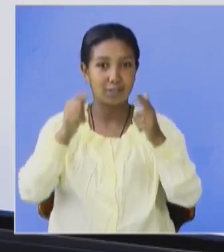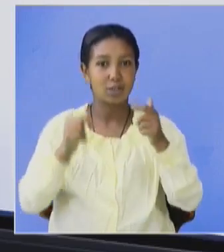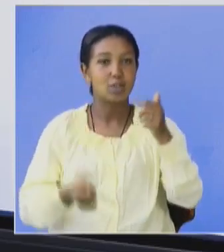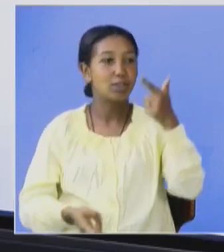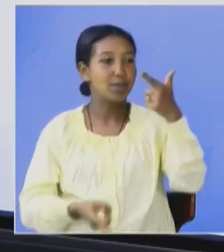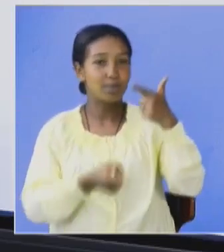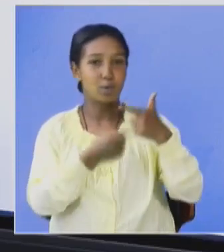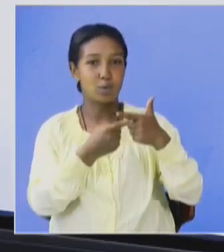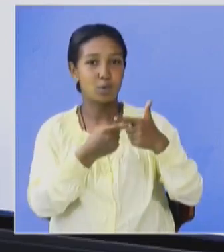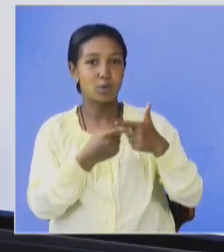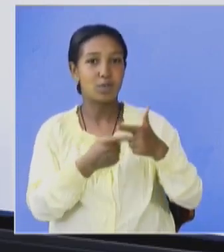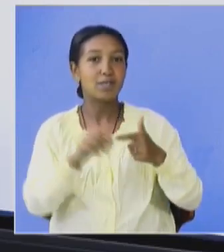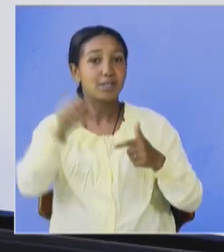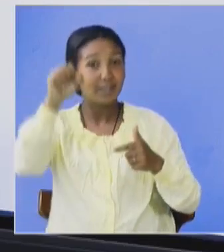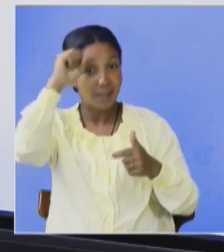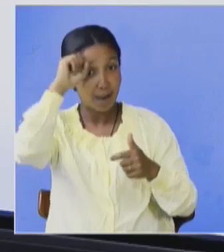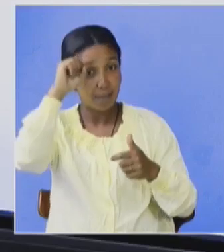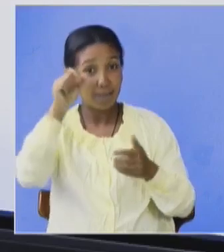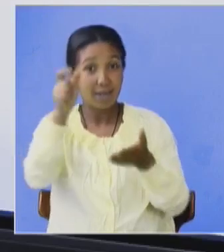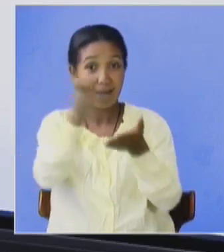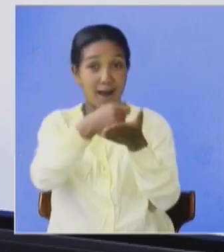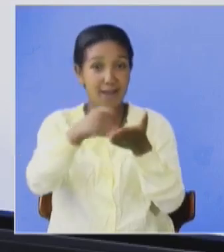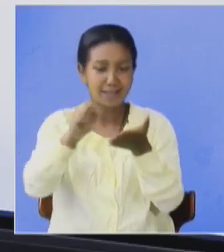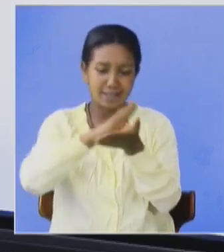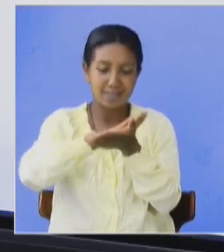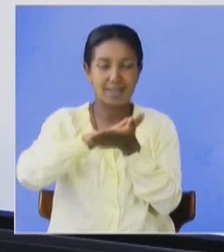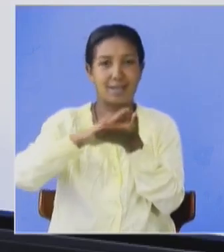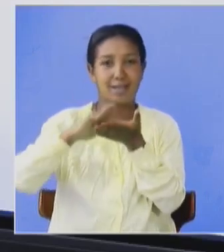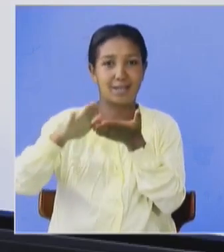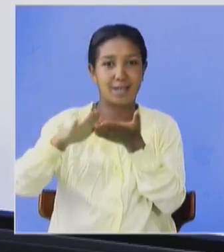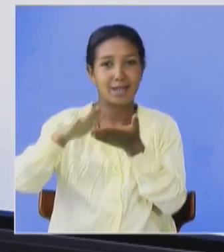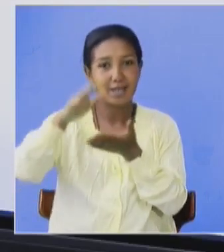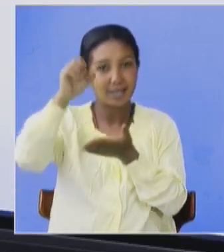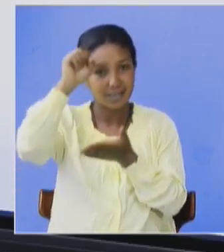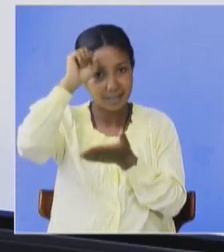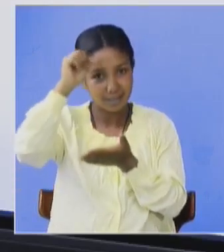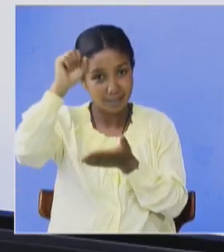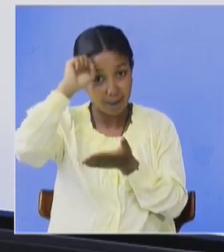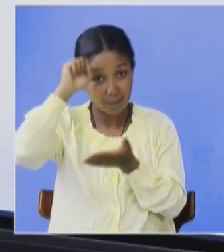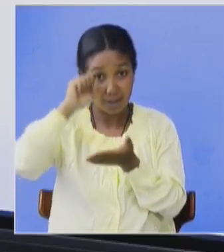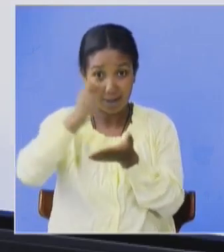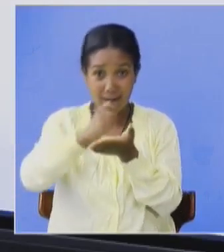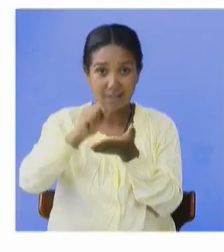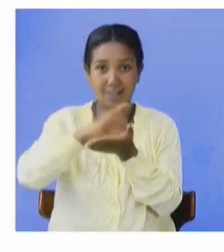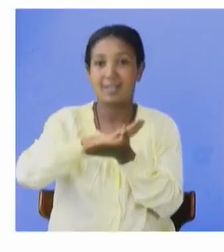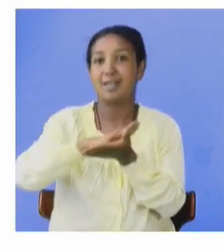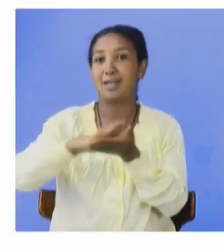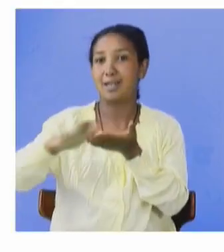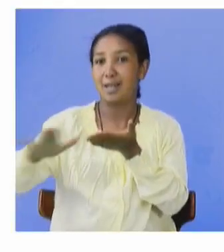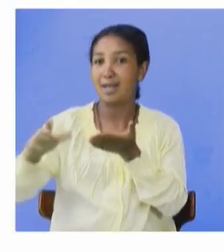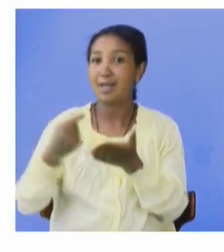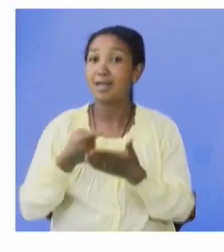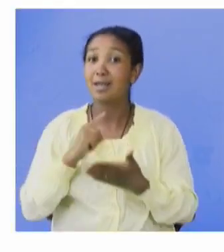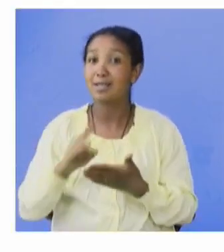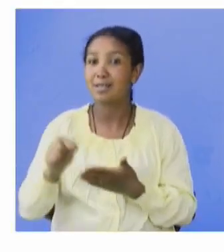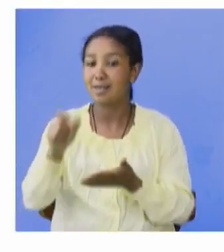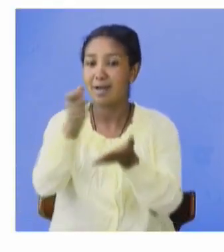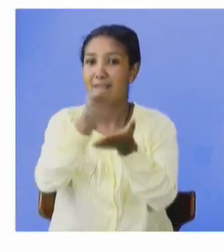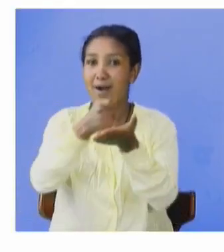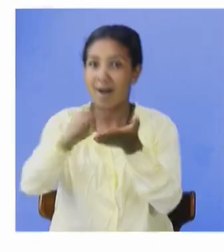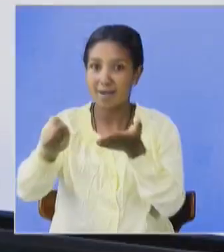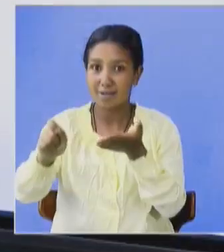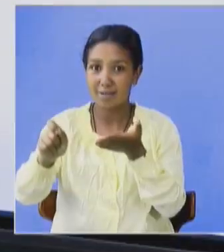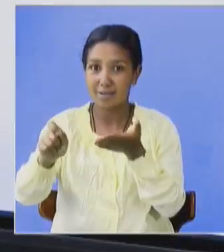two. Sami writes neatly. Sami writes neatly. Here is write. Sami